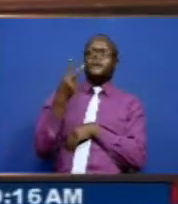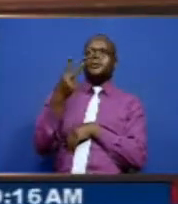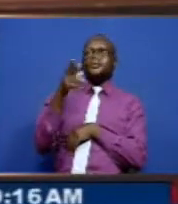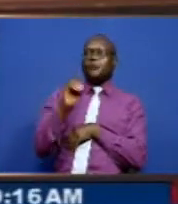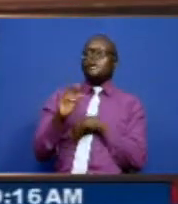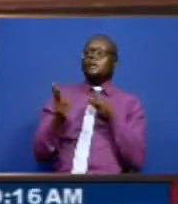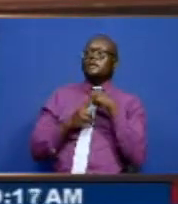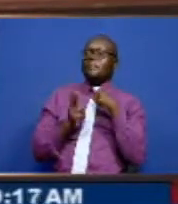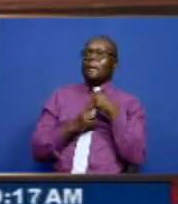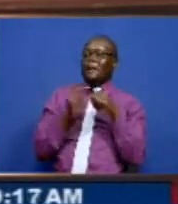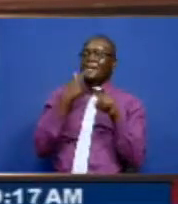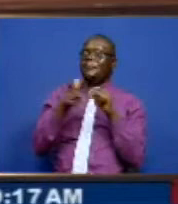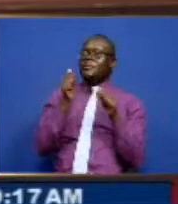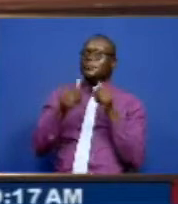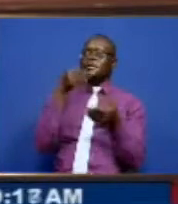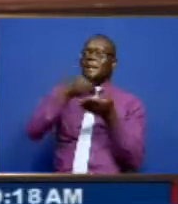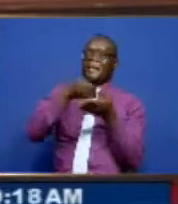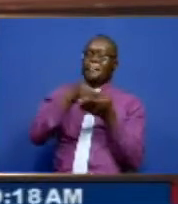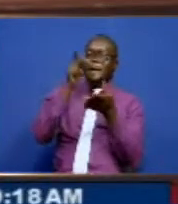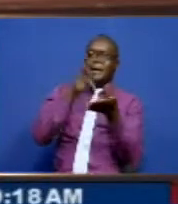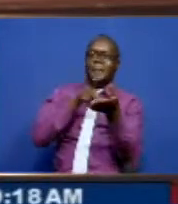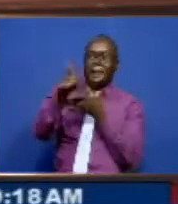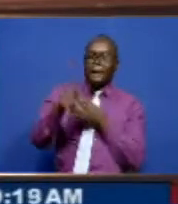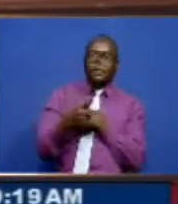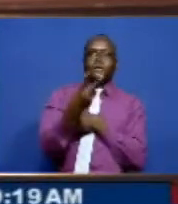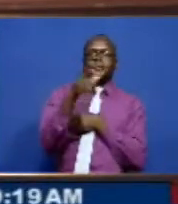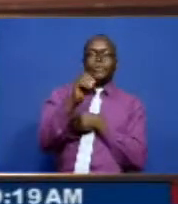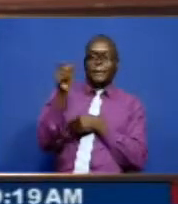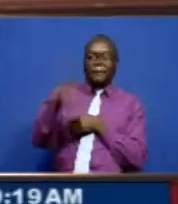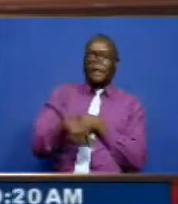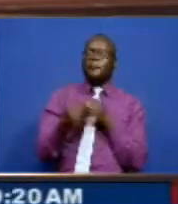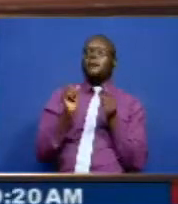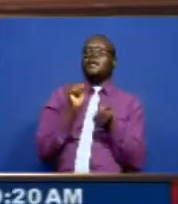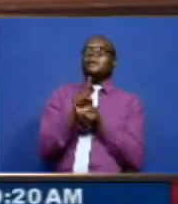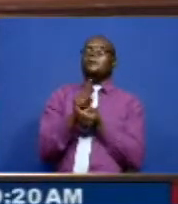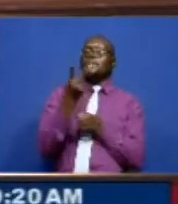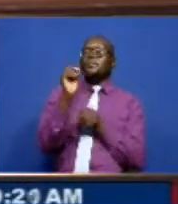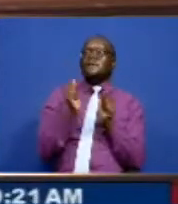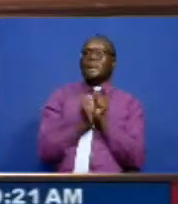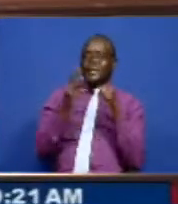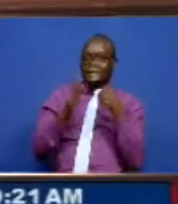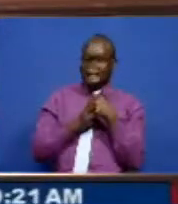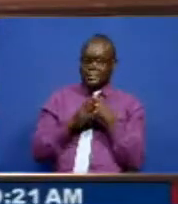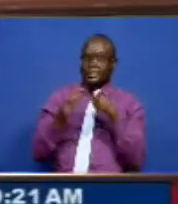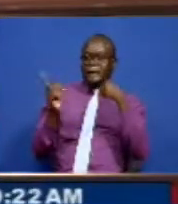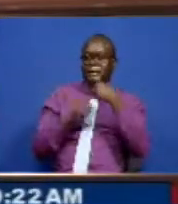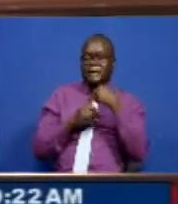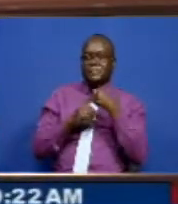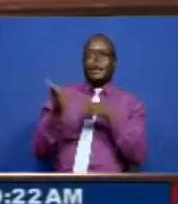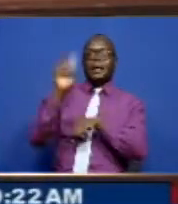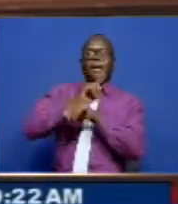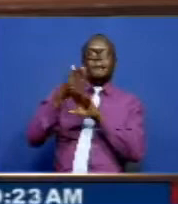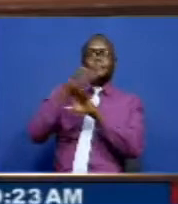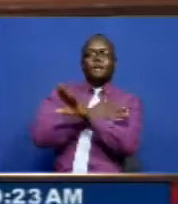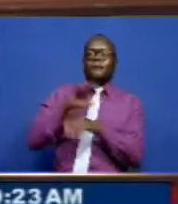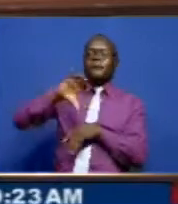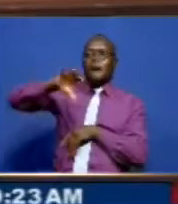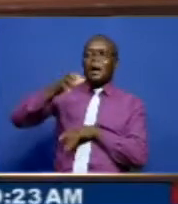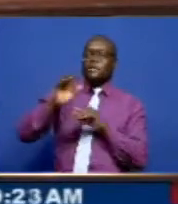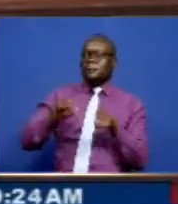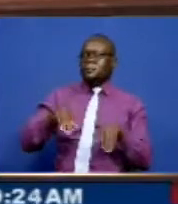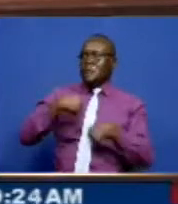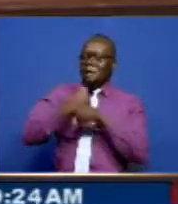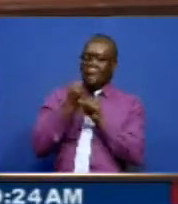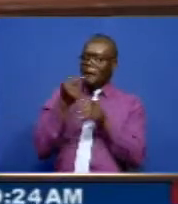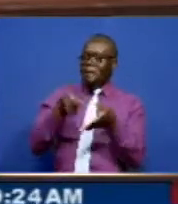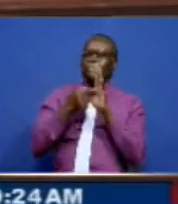43,805,207, but which the money was paid on 20th November 2019, 6 days before the county had even made the